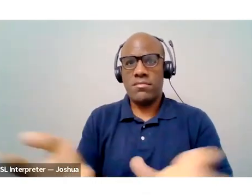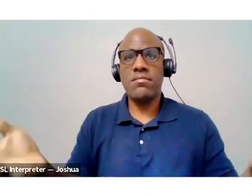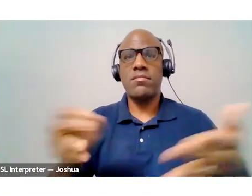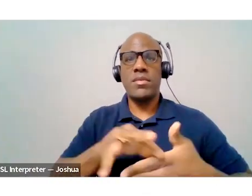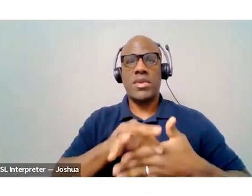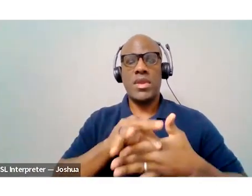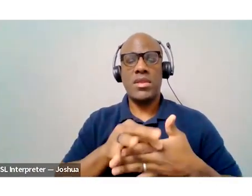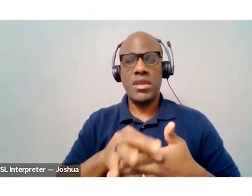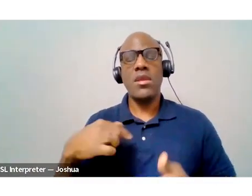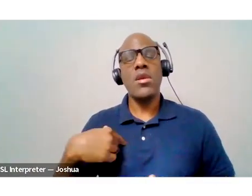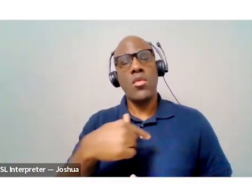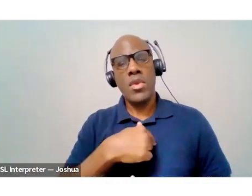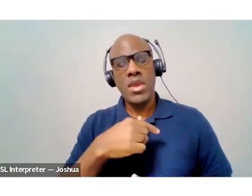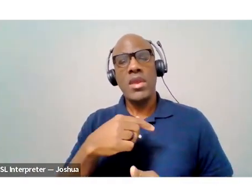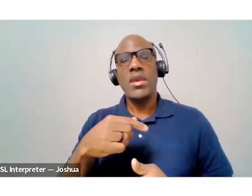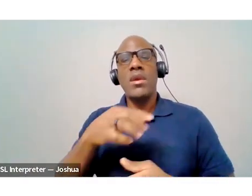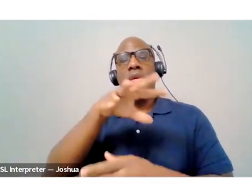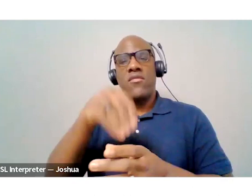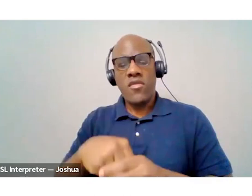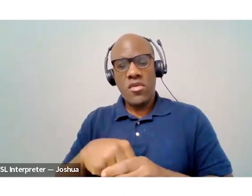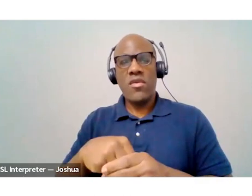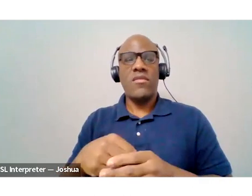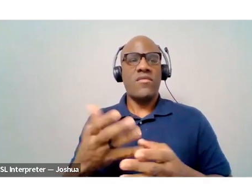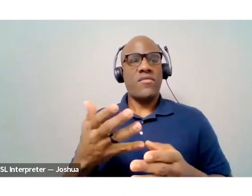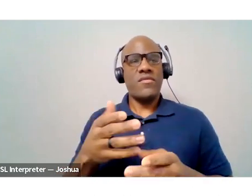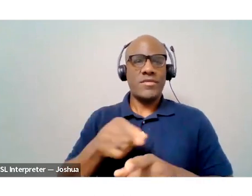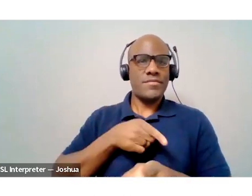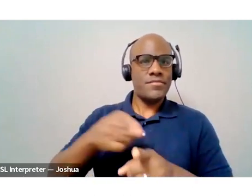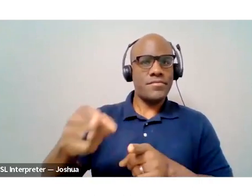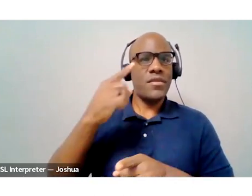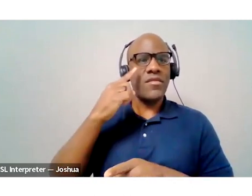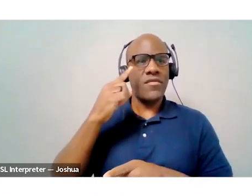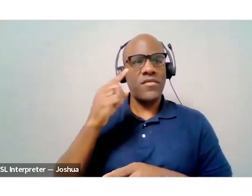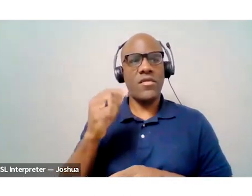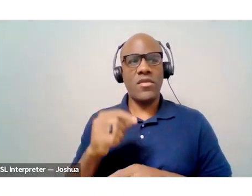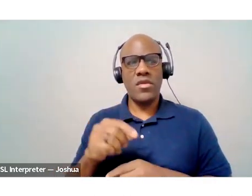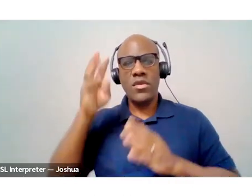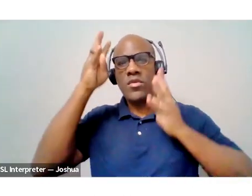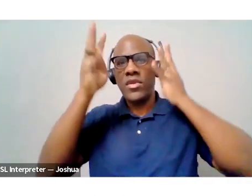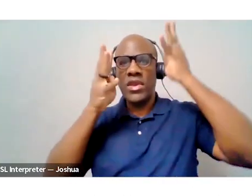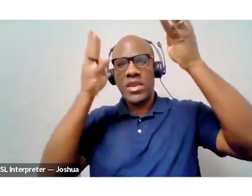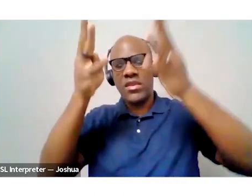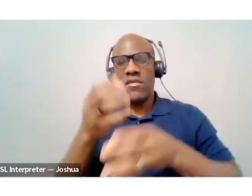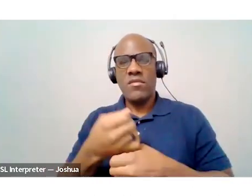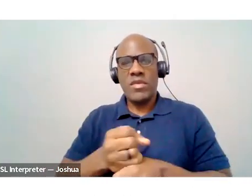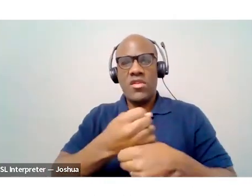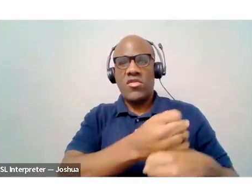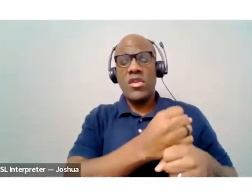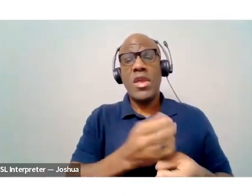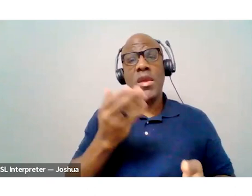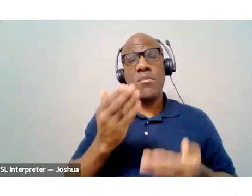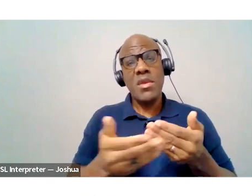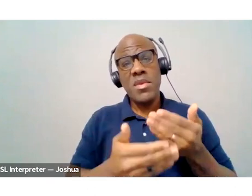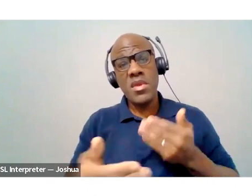of creative production, then maybe we can think a little bit more seriously about